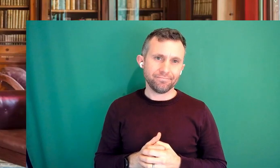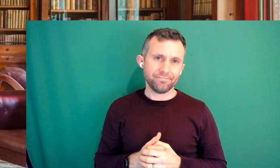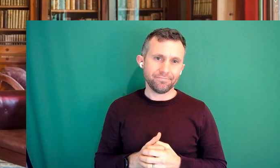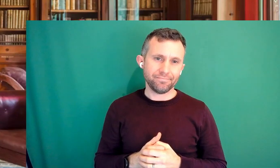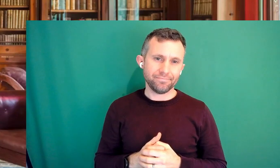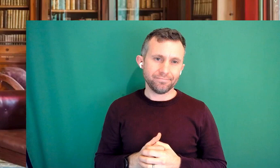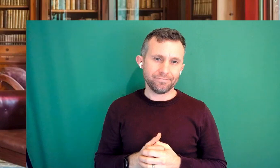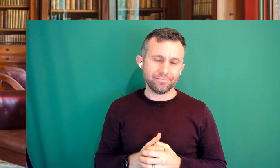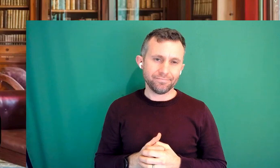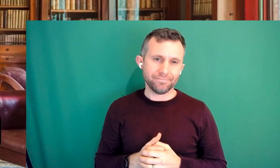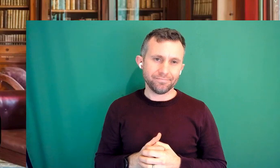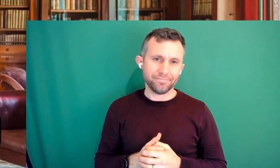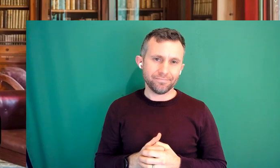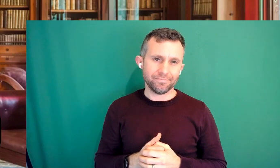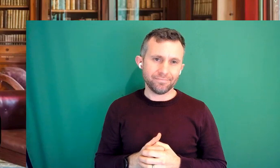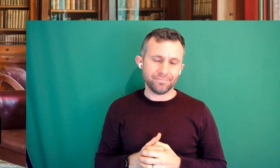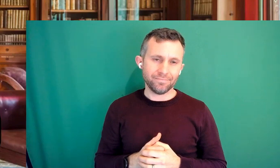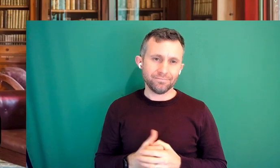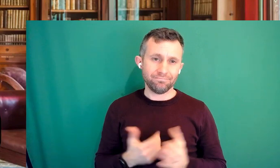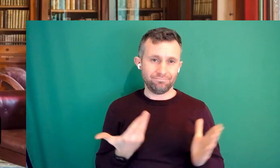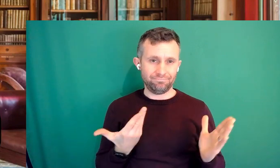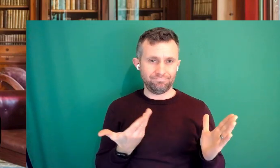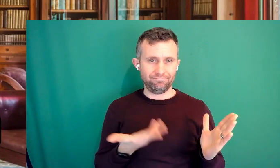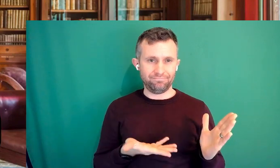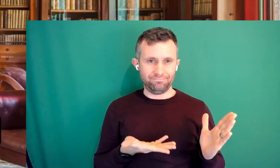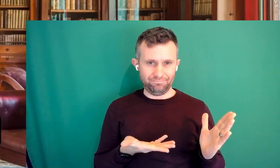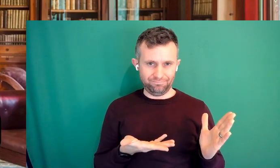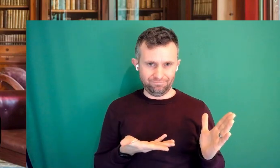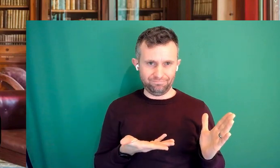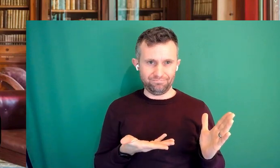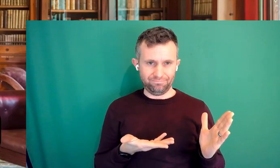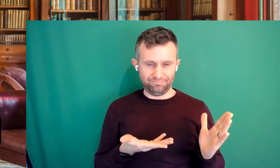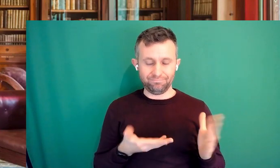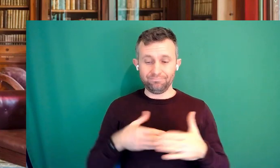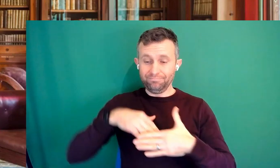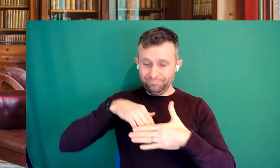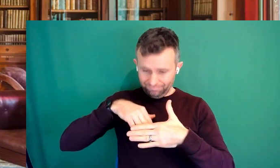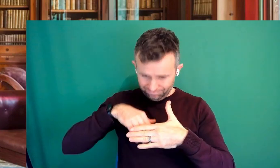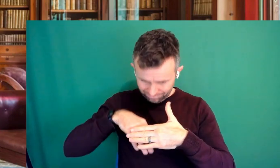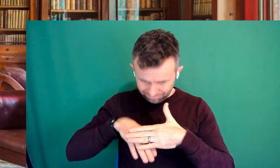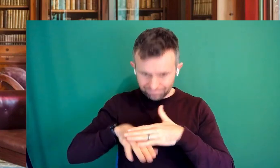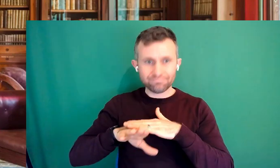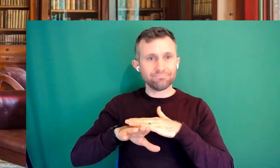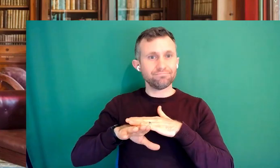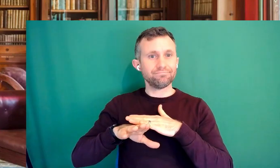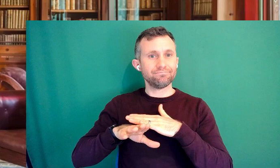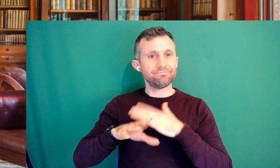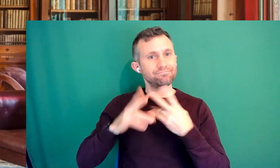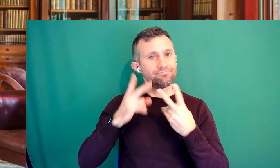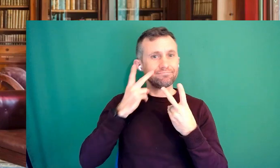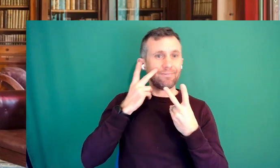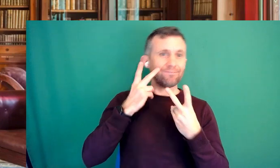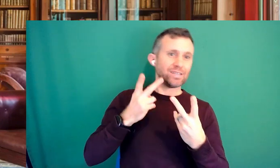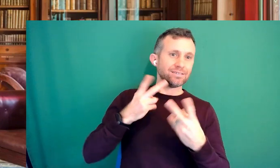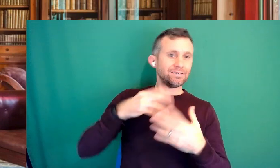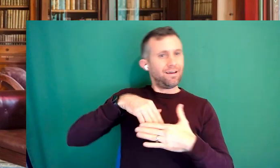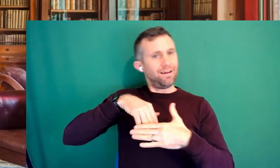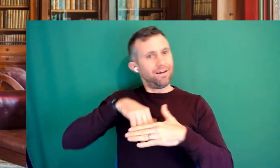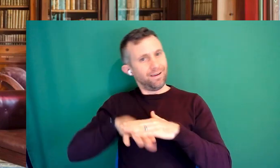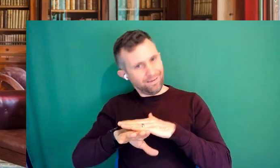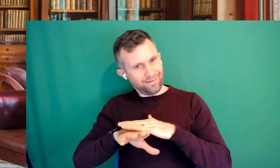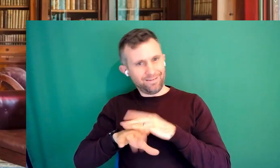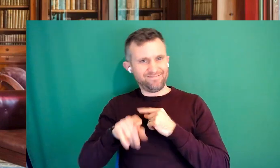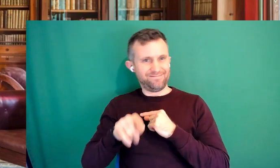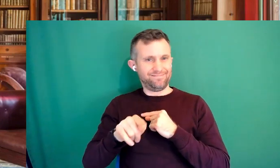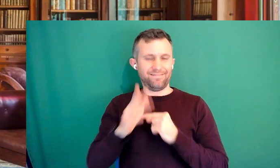leather armchairs either side of a central white marble fireplace, upon which rests a small model of